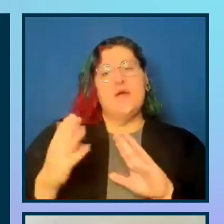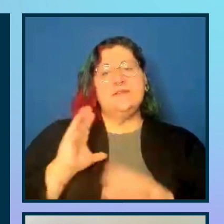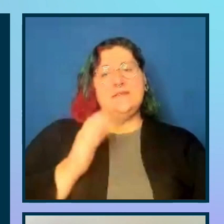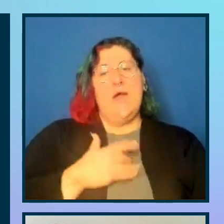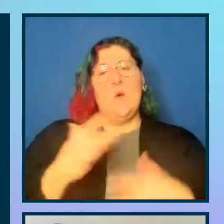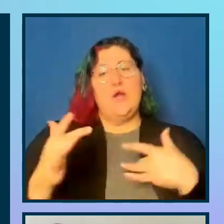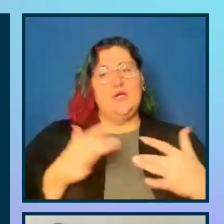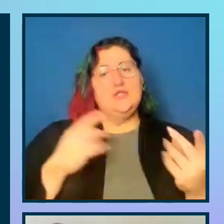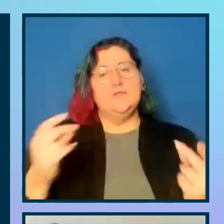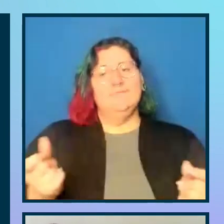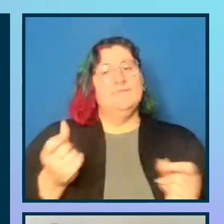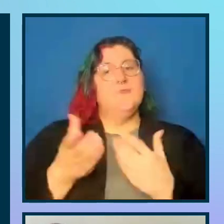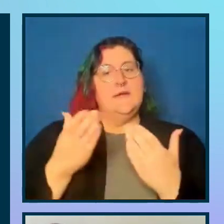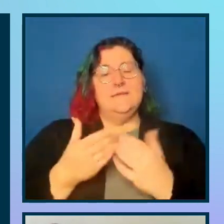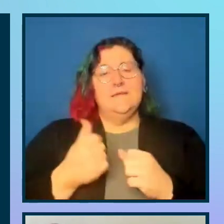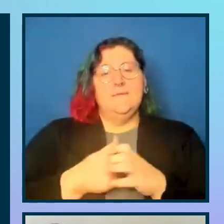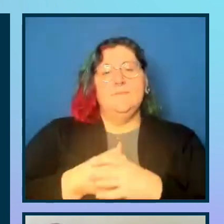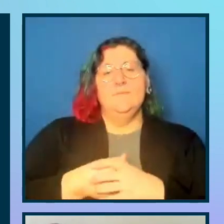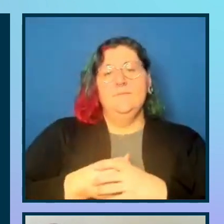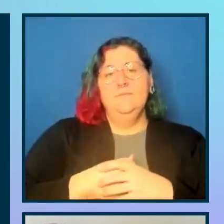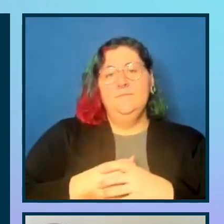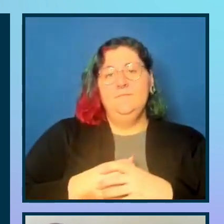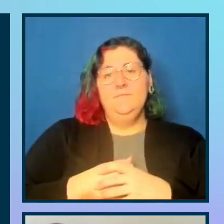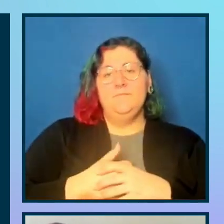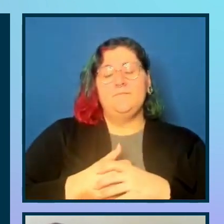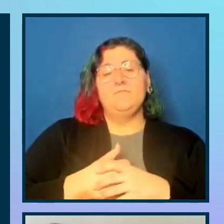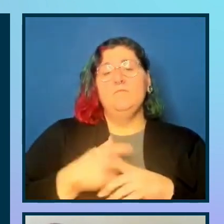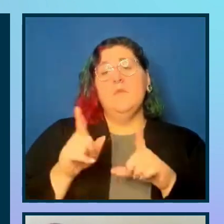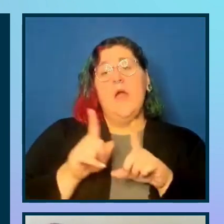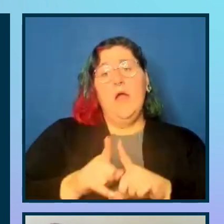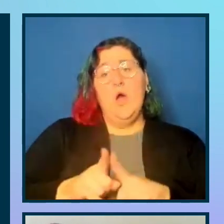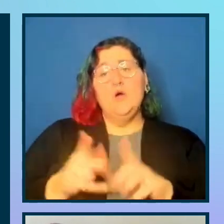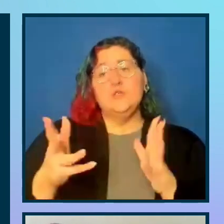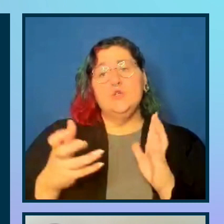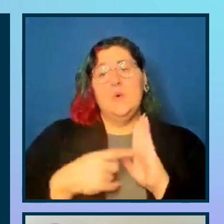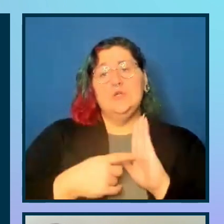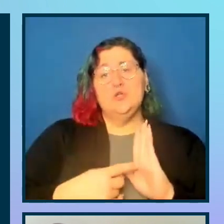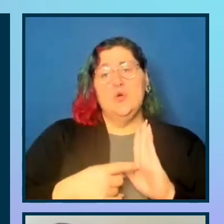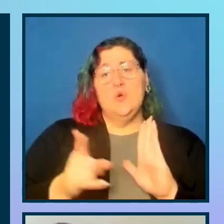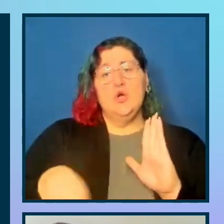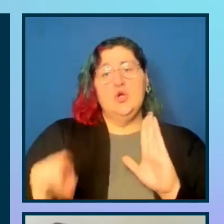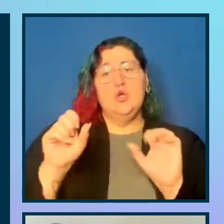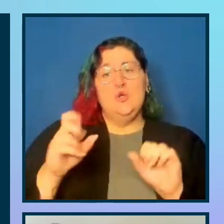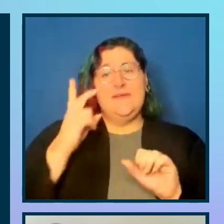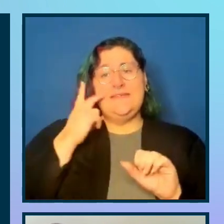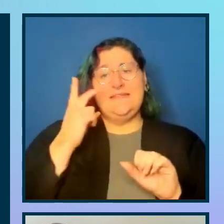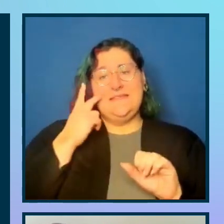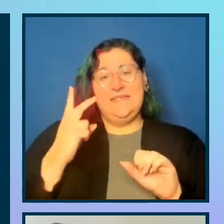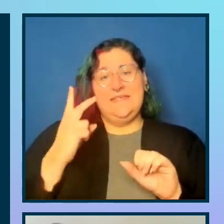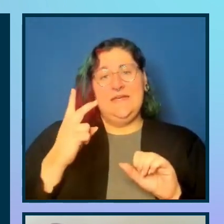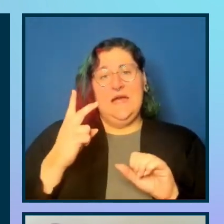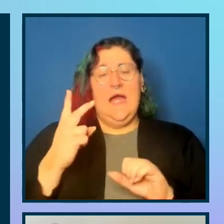which I just spoke about earlier. And I also want to show you that you can see in the screenshot, you can see the Power